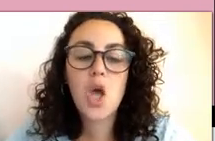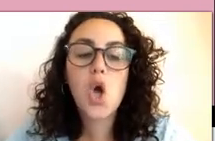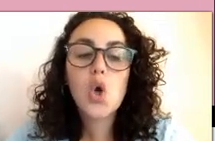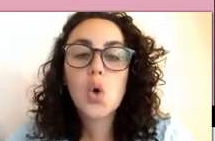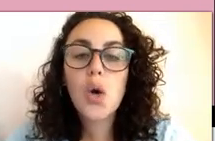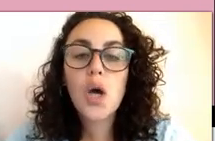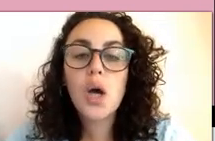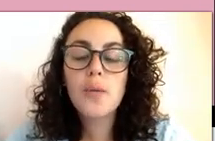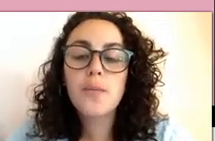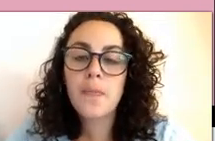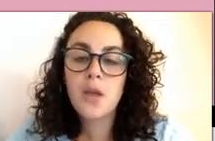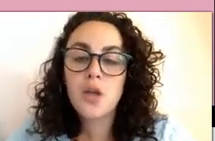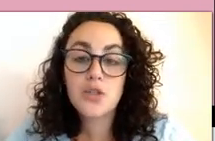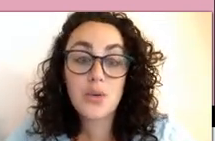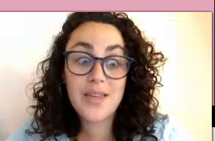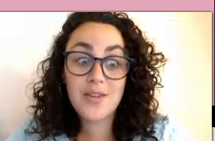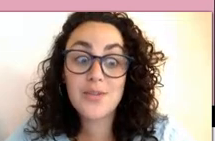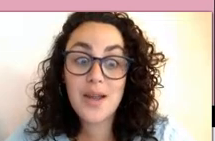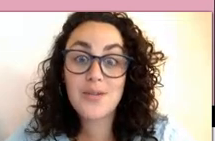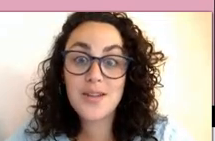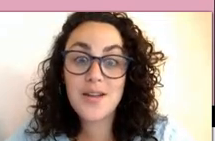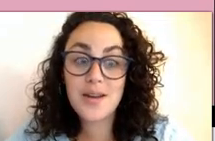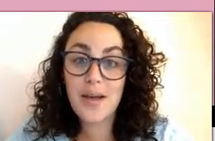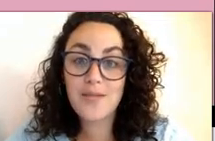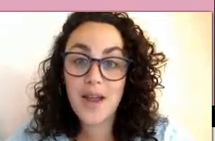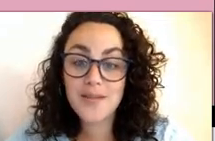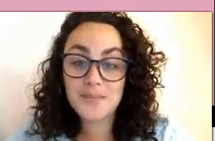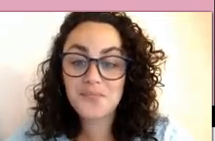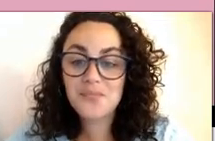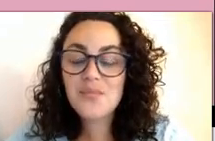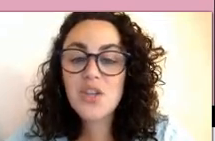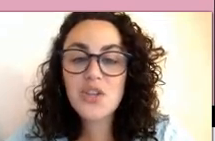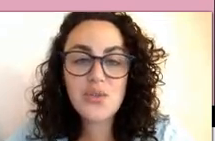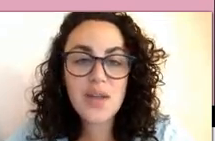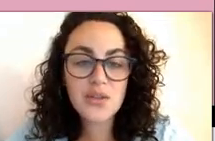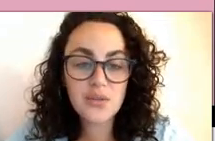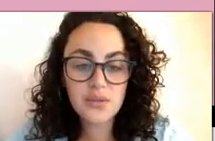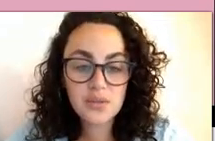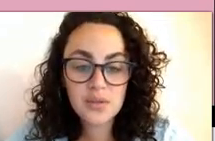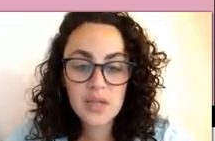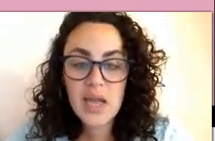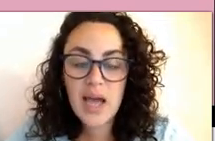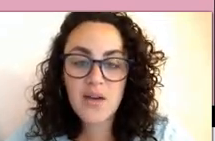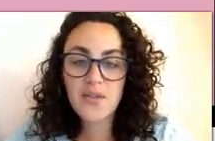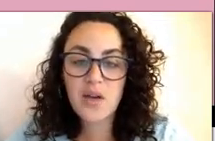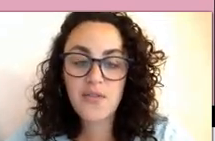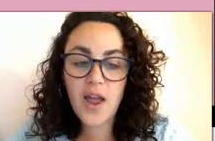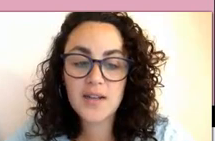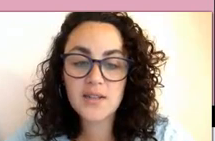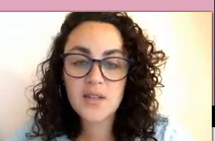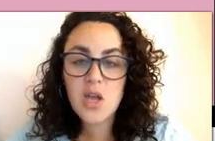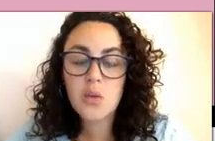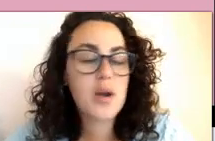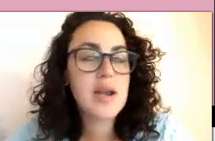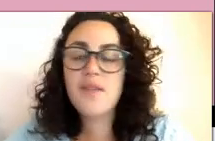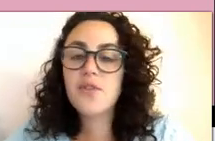try. Q. So here's what I was talking about, right? Q and U have a